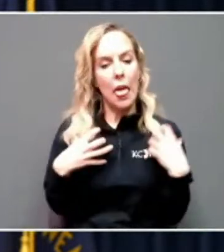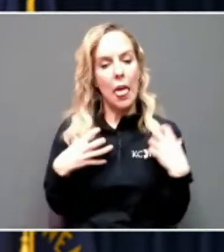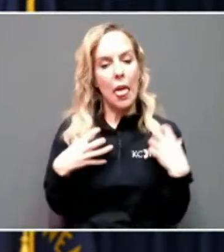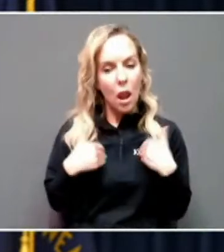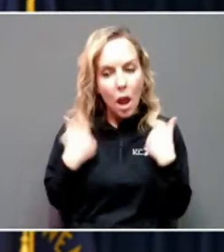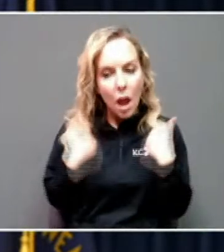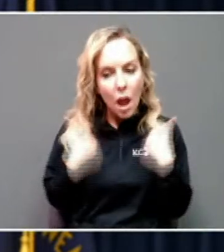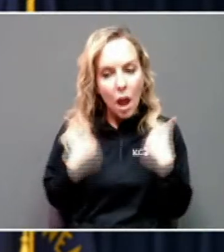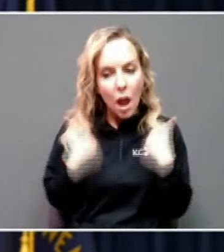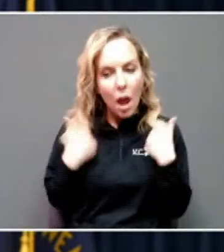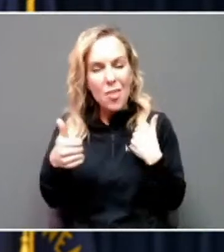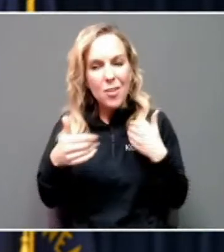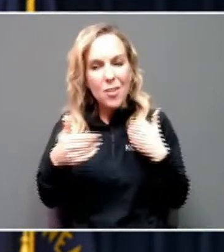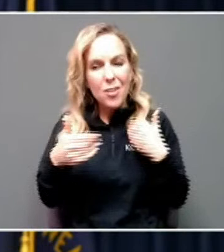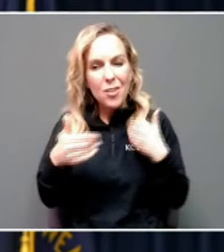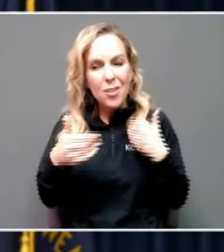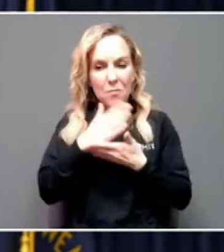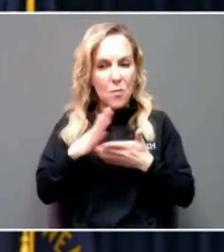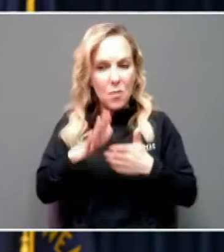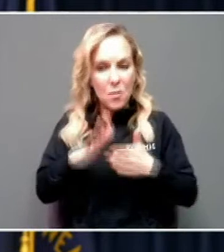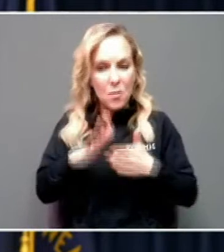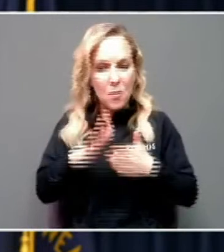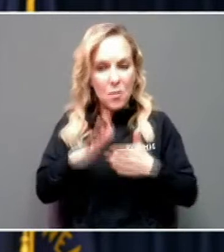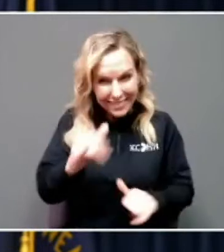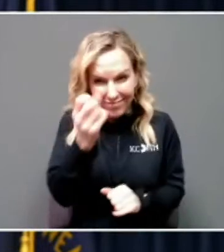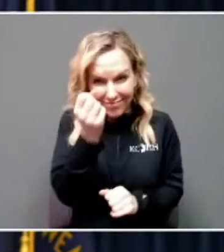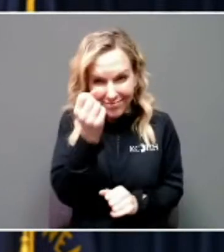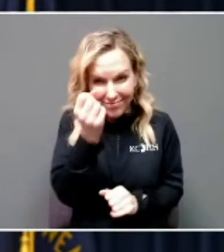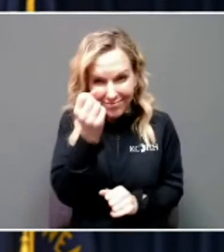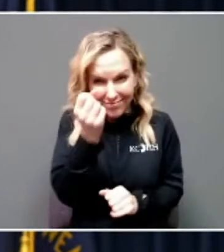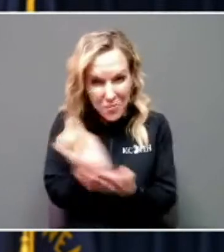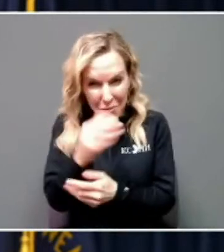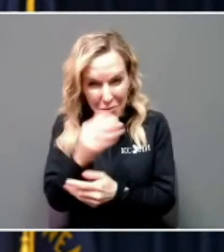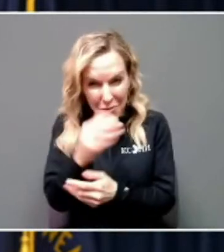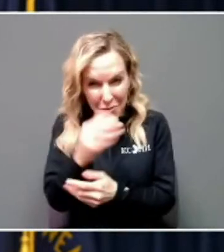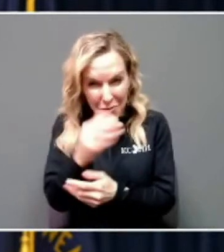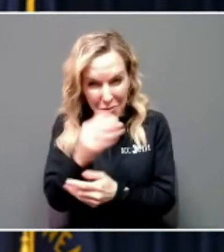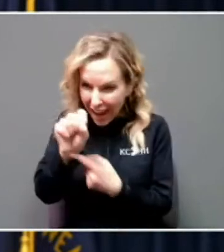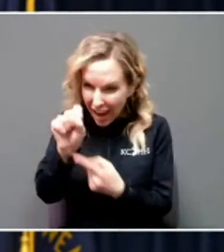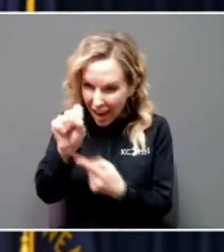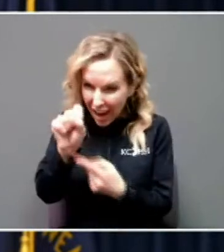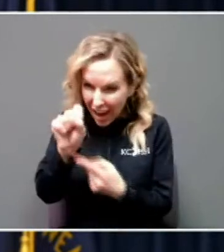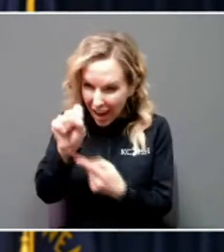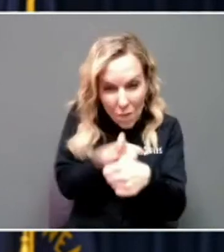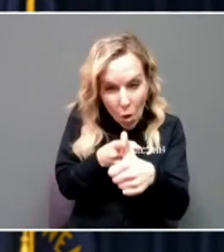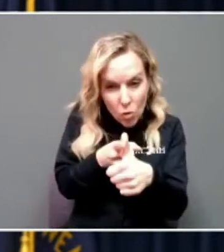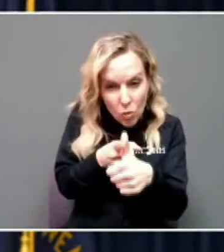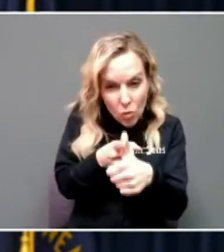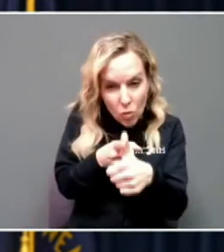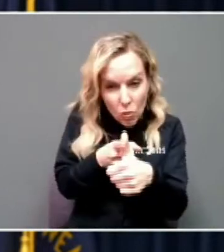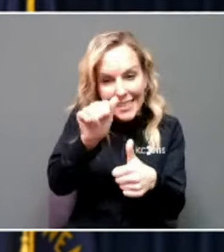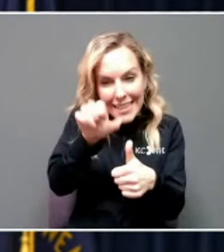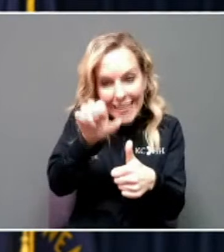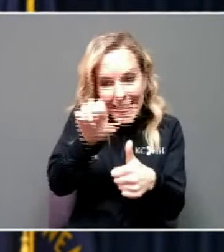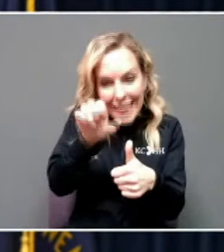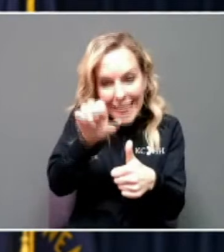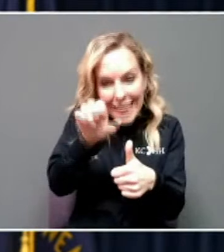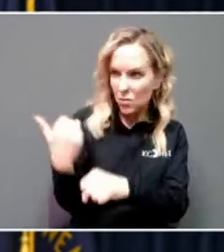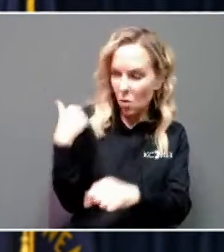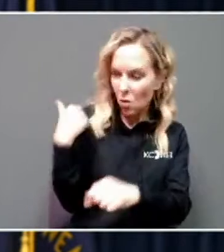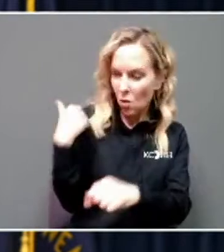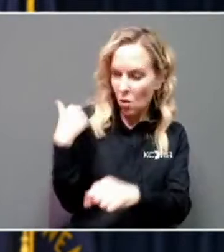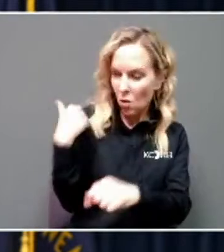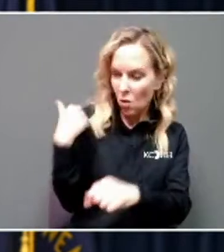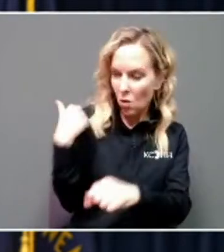a brand new virus, right? We had our first case less than 2 years ago. And so we are still learning about